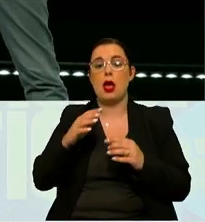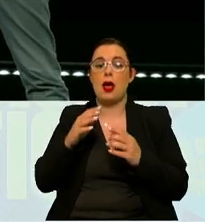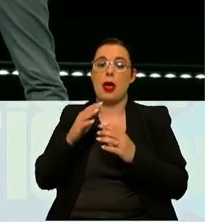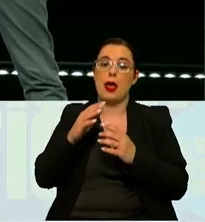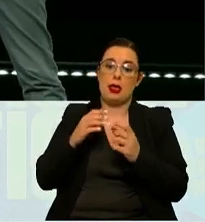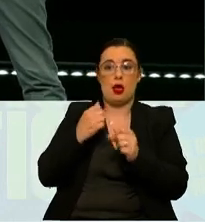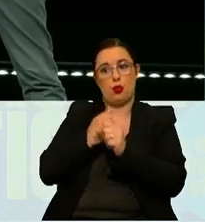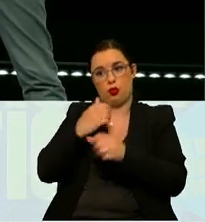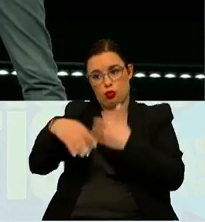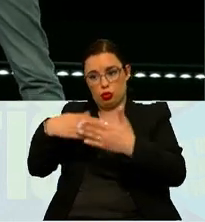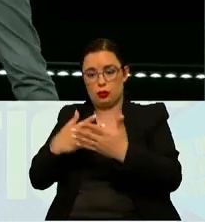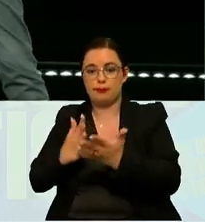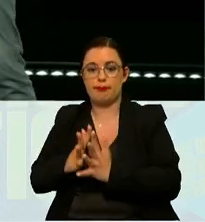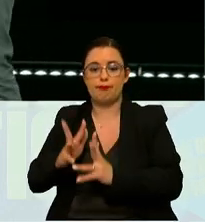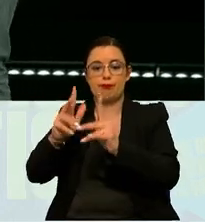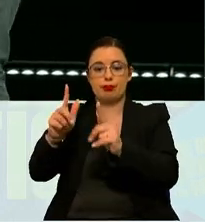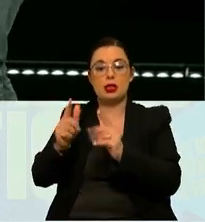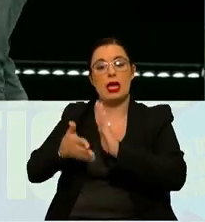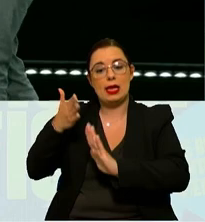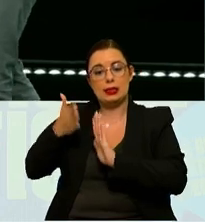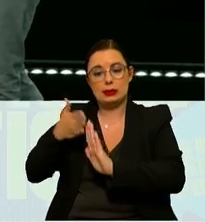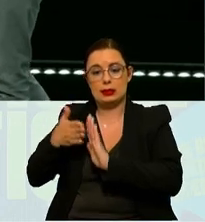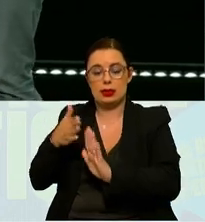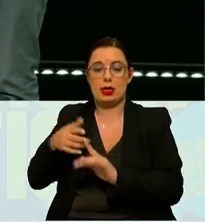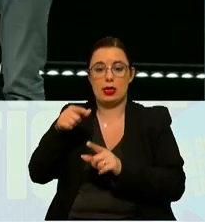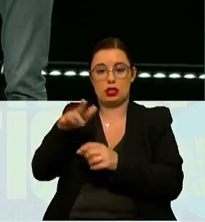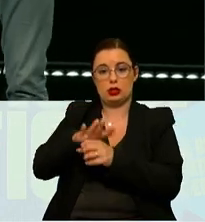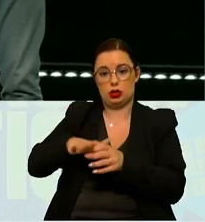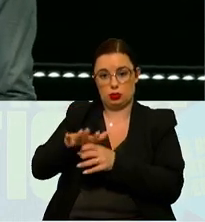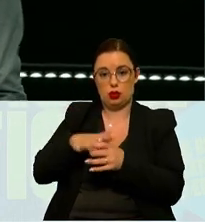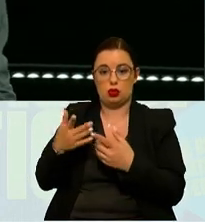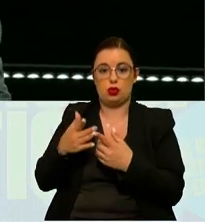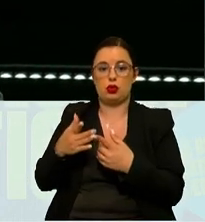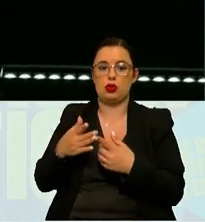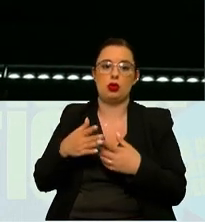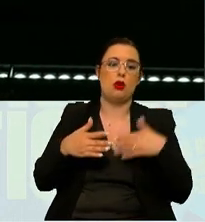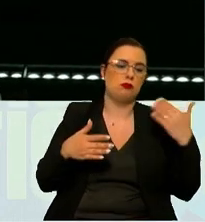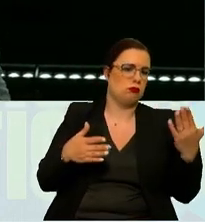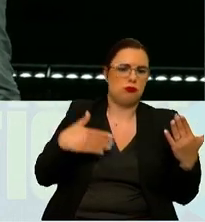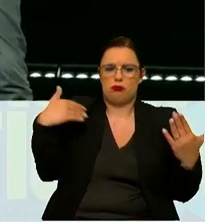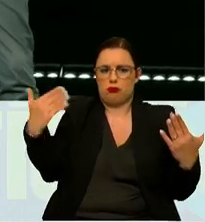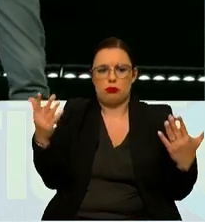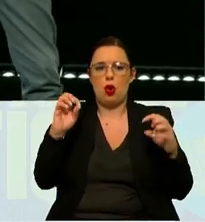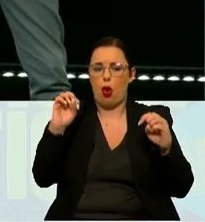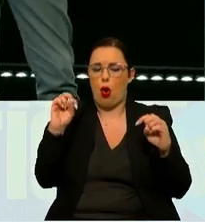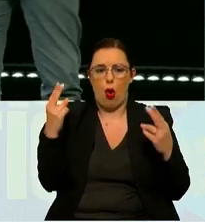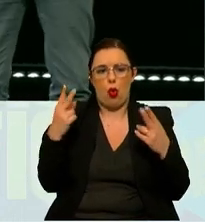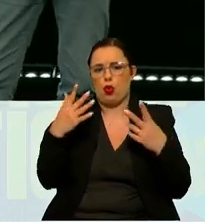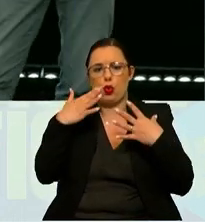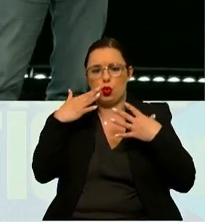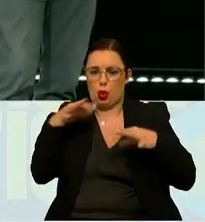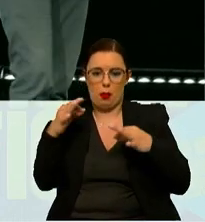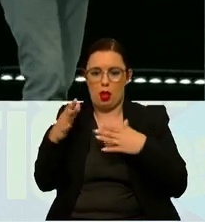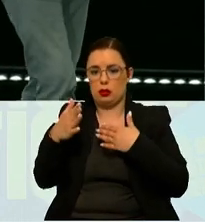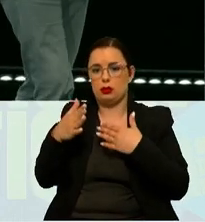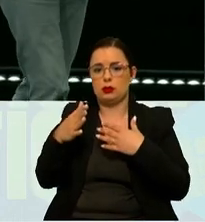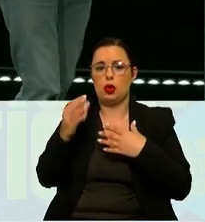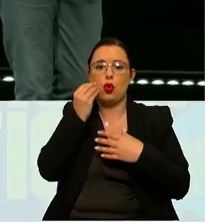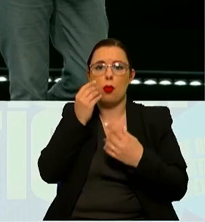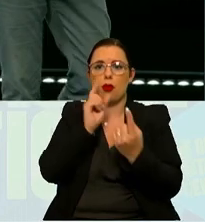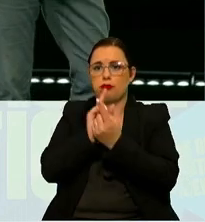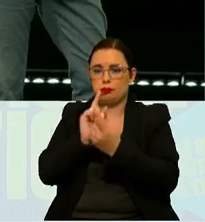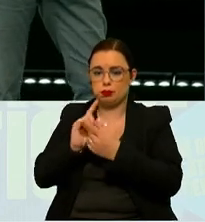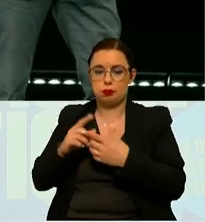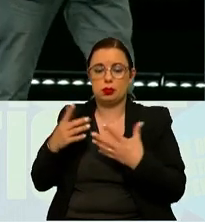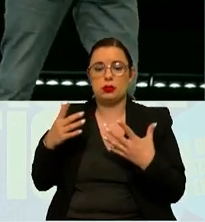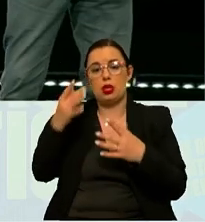business processes. And accelerating some use cases like enterprise search or conversational agents and customer care or